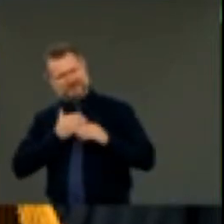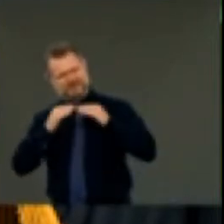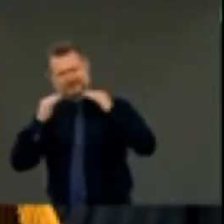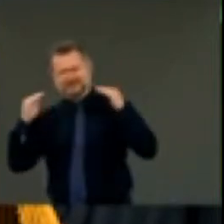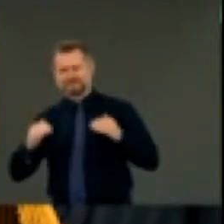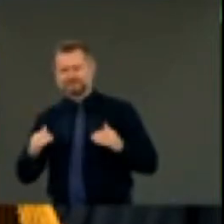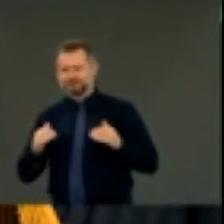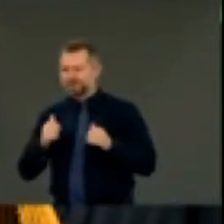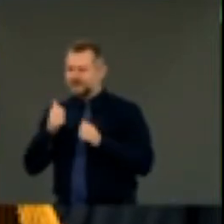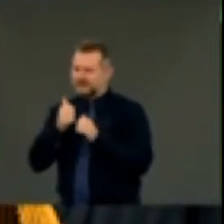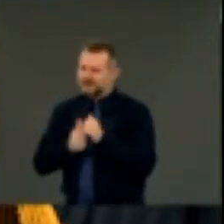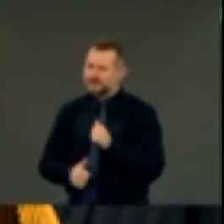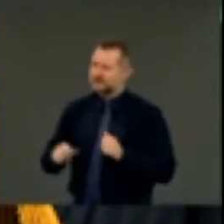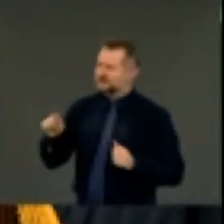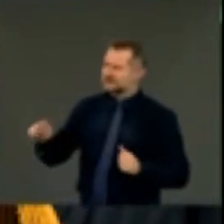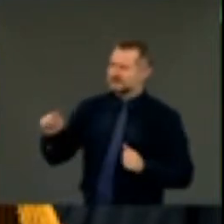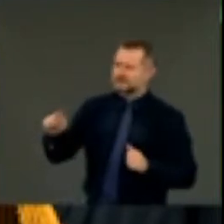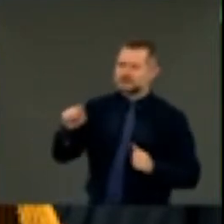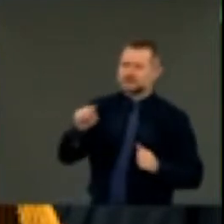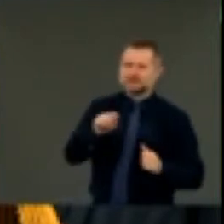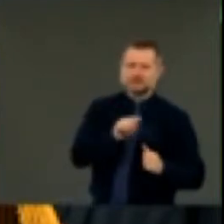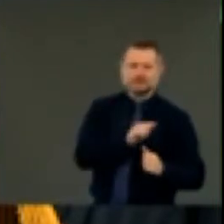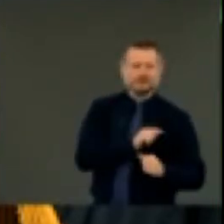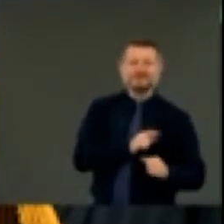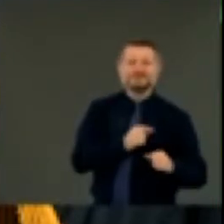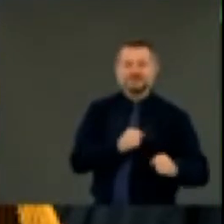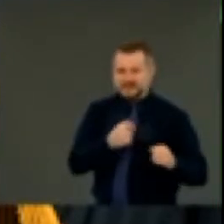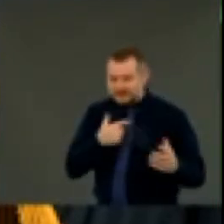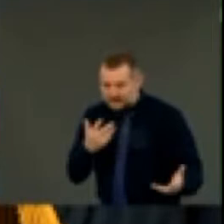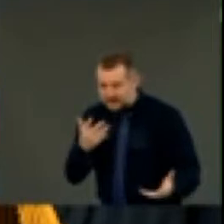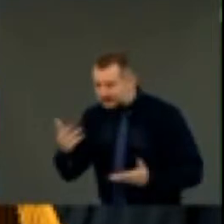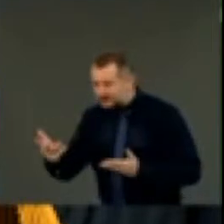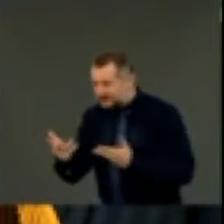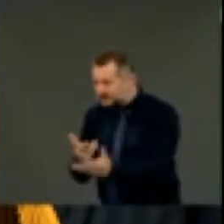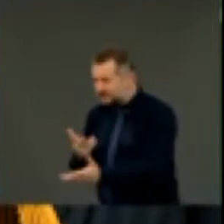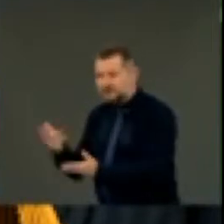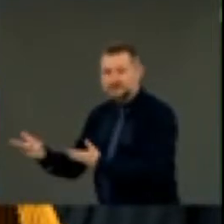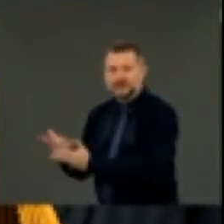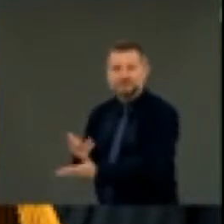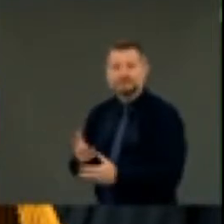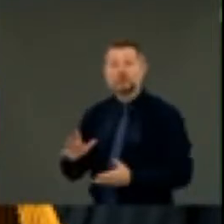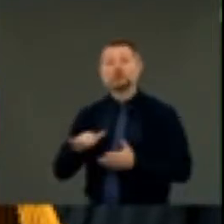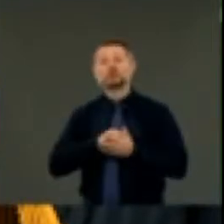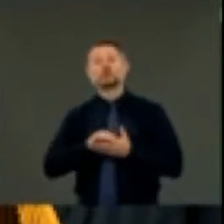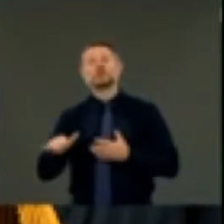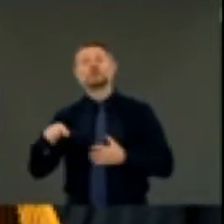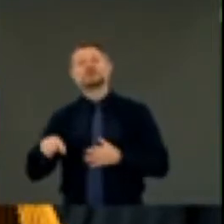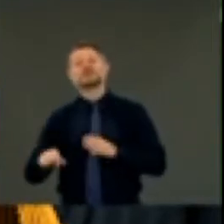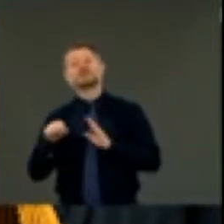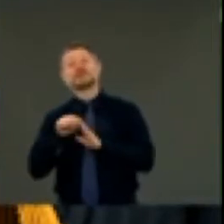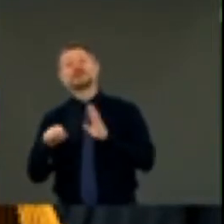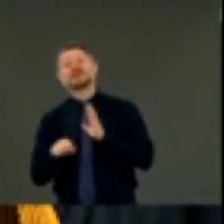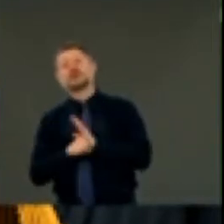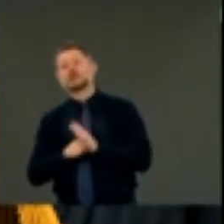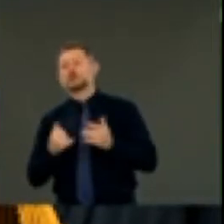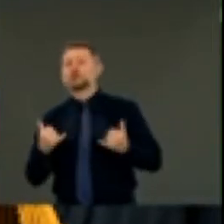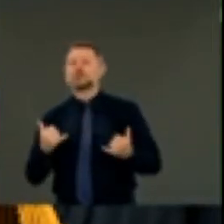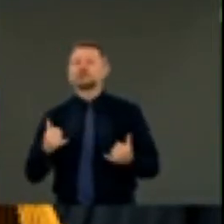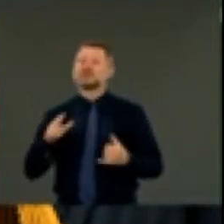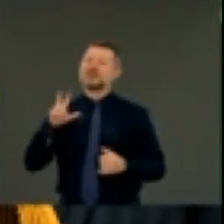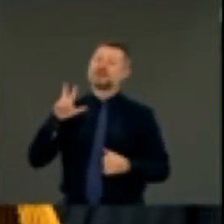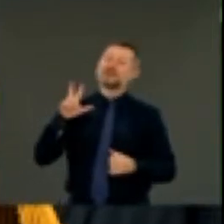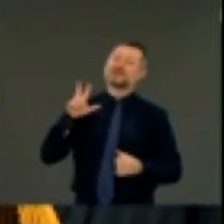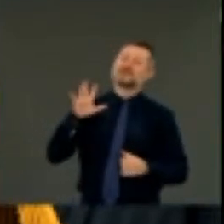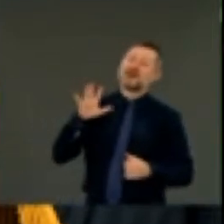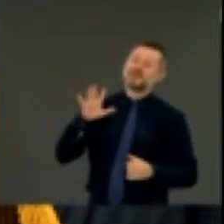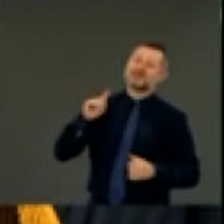case. In every case. New York State is 35th in the